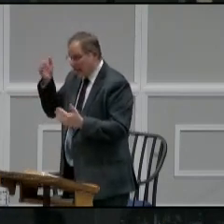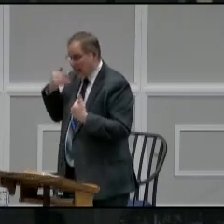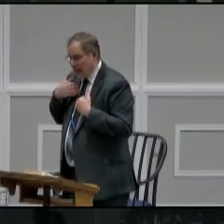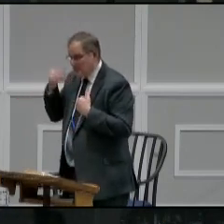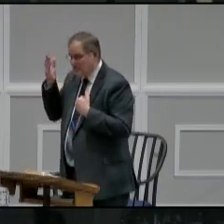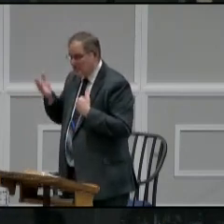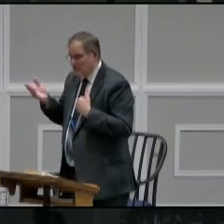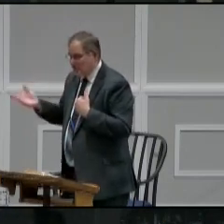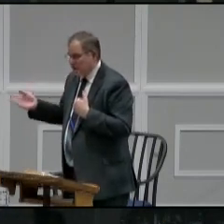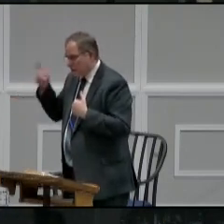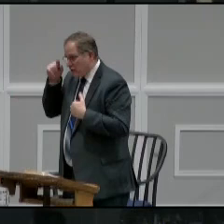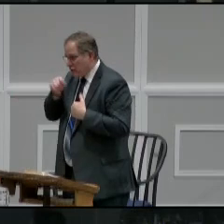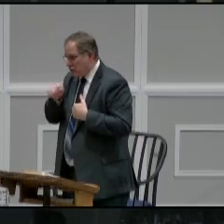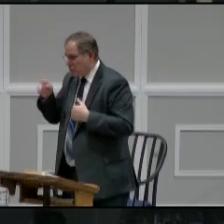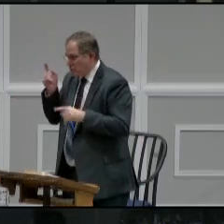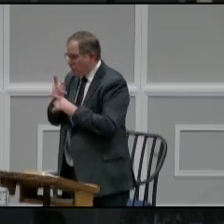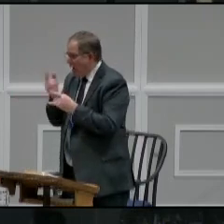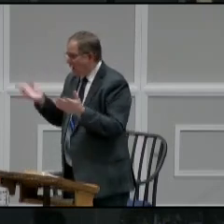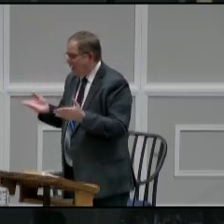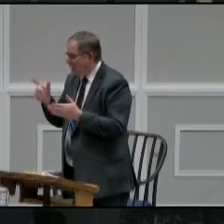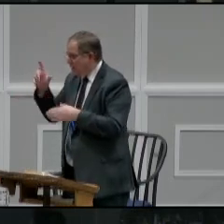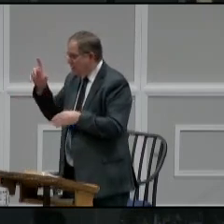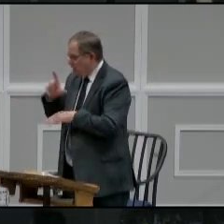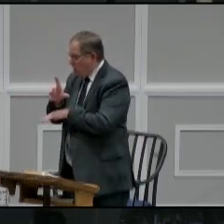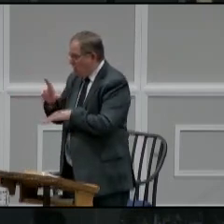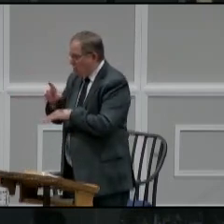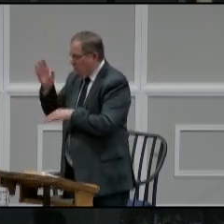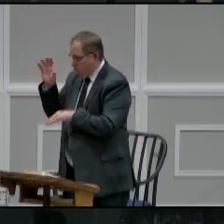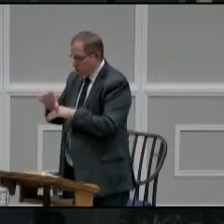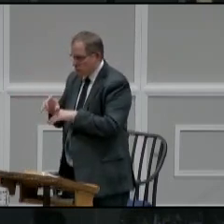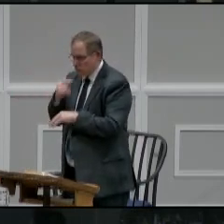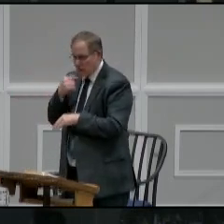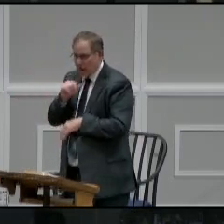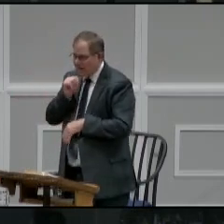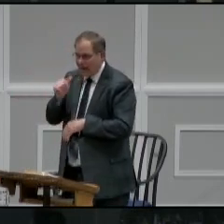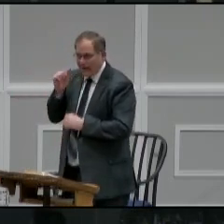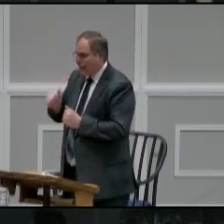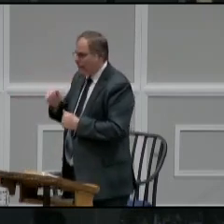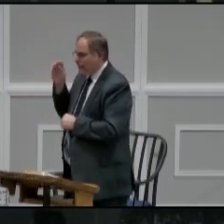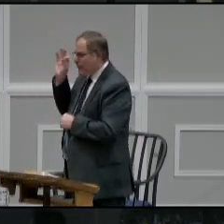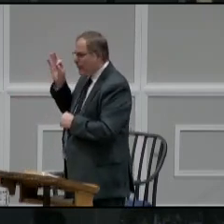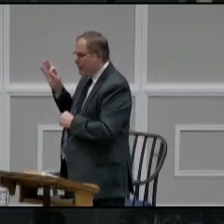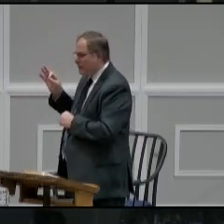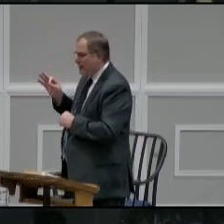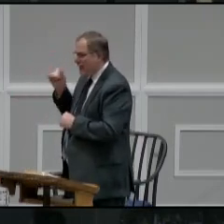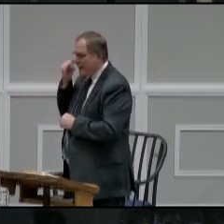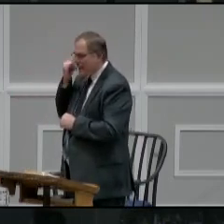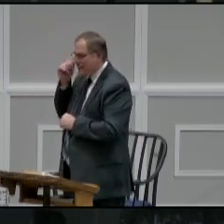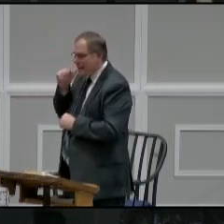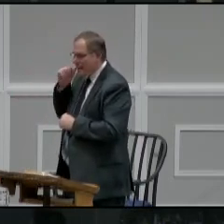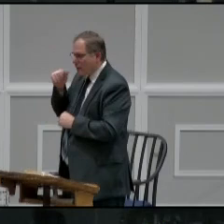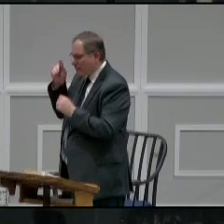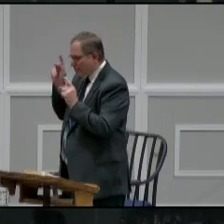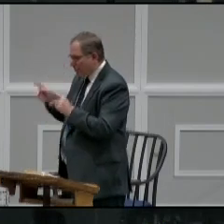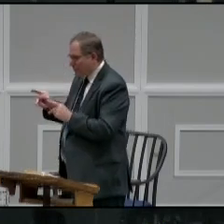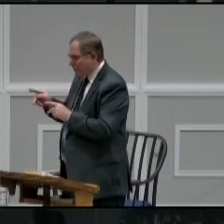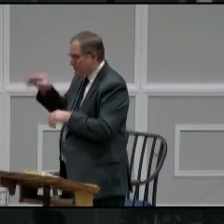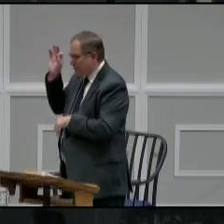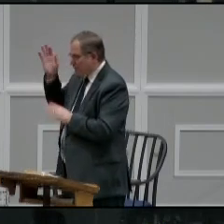His local church. See, Brother Drew, I can't preach. Well, if everybody was preaching, there'd be nobody listening.